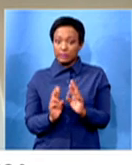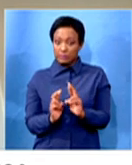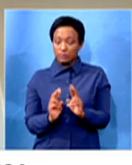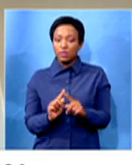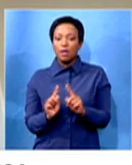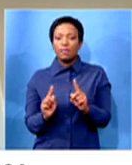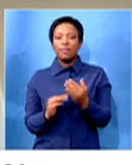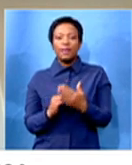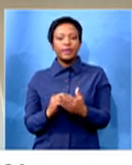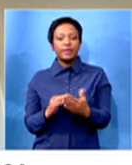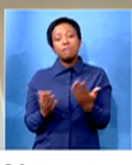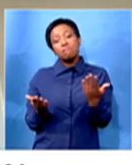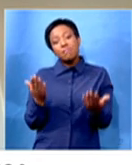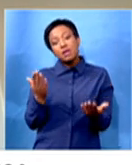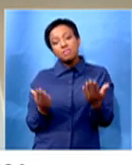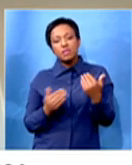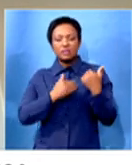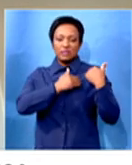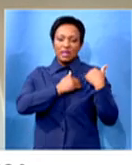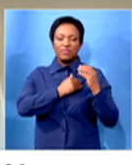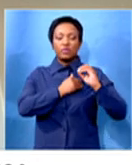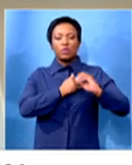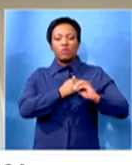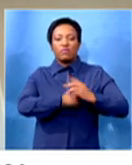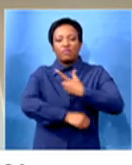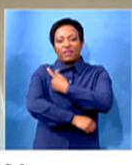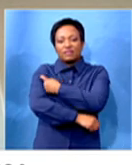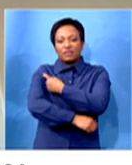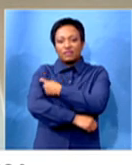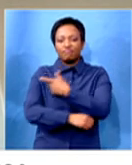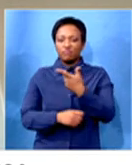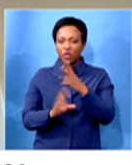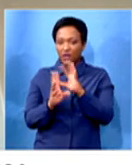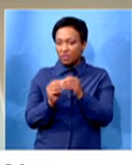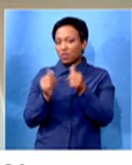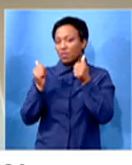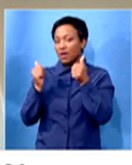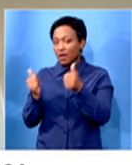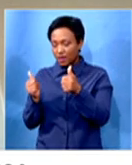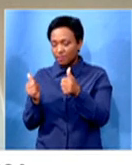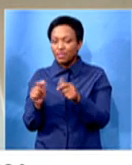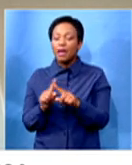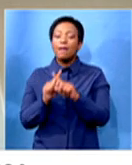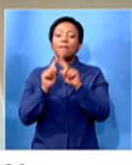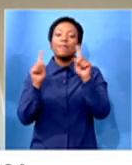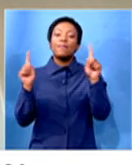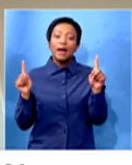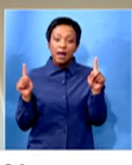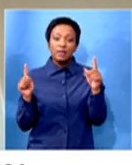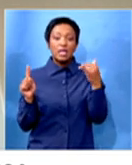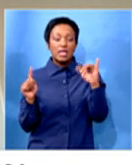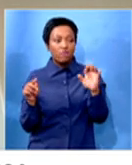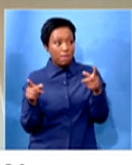do have a safe, efficacious vaccine and all will be well. However, if not,